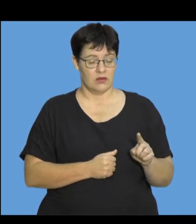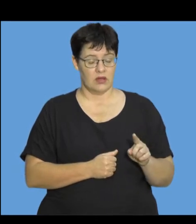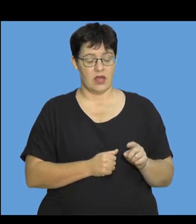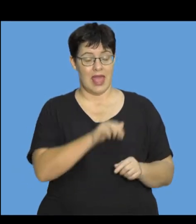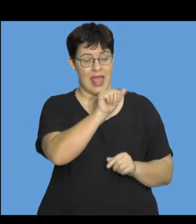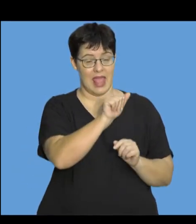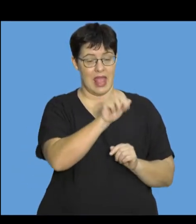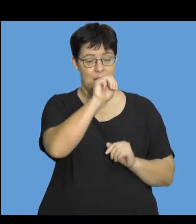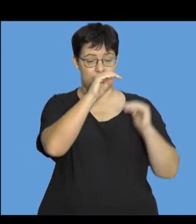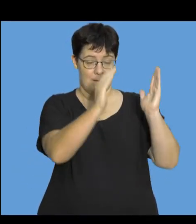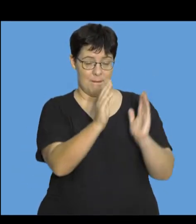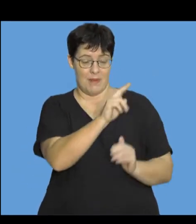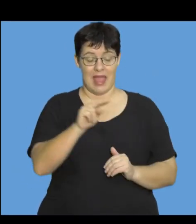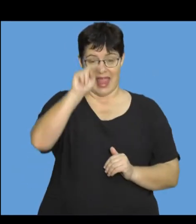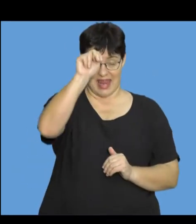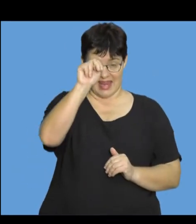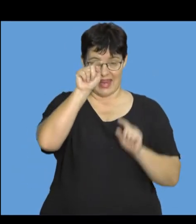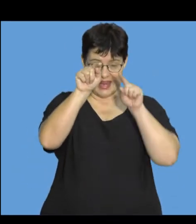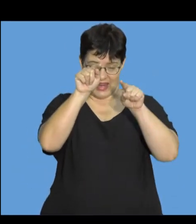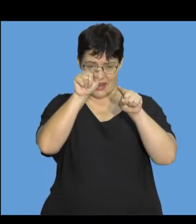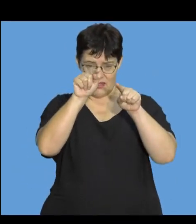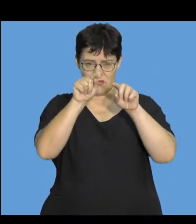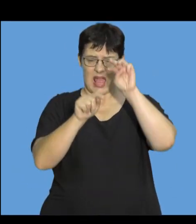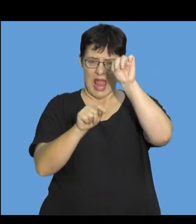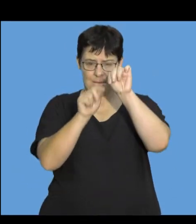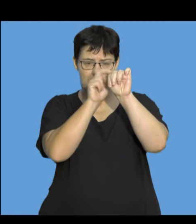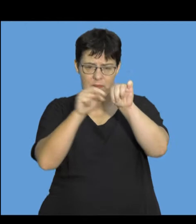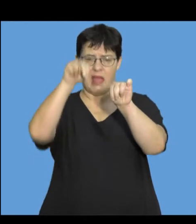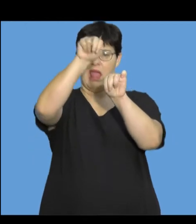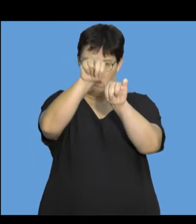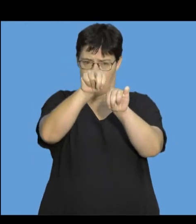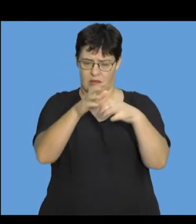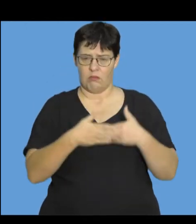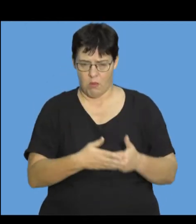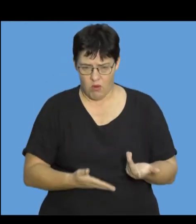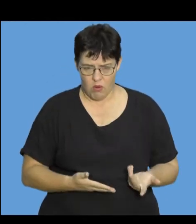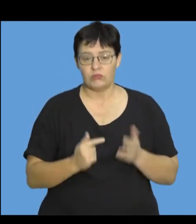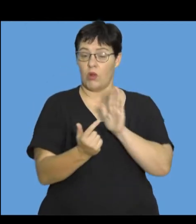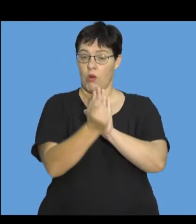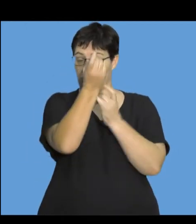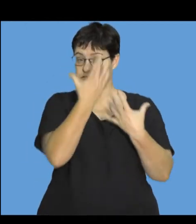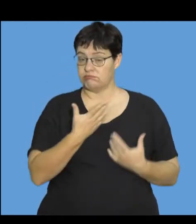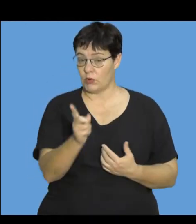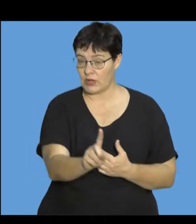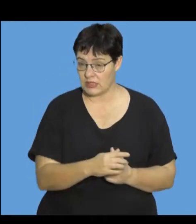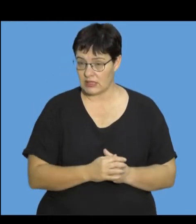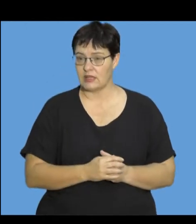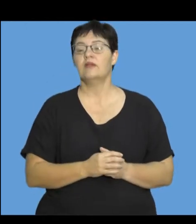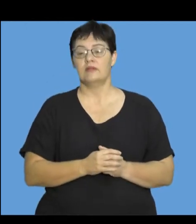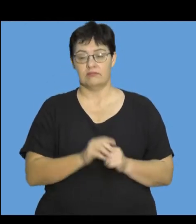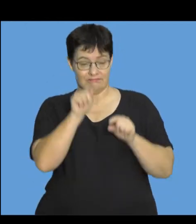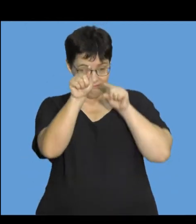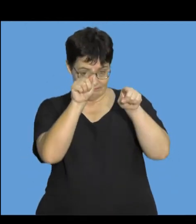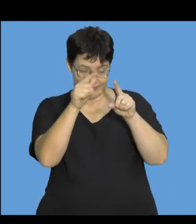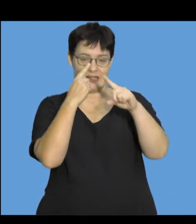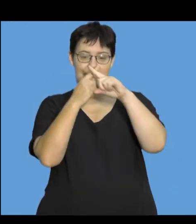exponent to another exponent, so it's like m raised to that n there. So the law will say we need to